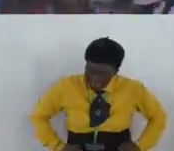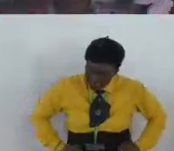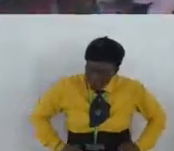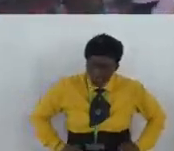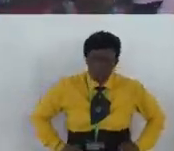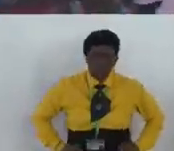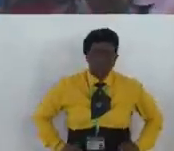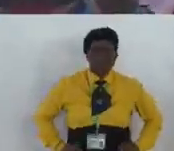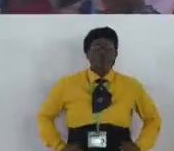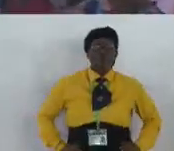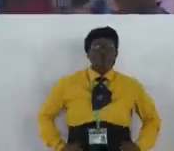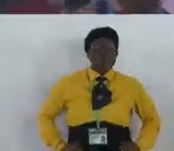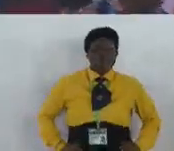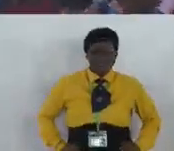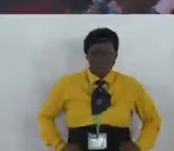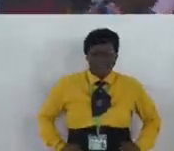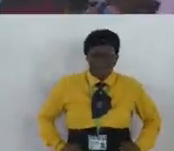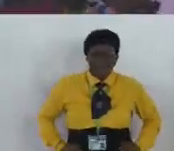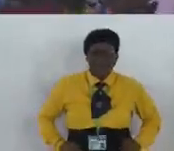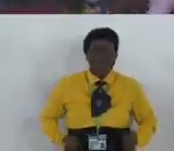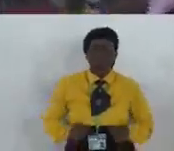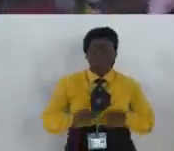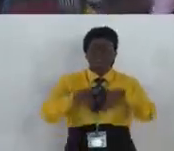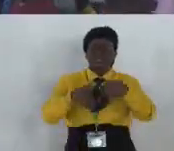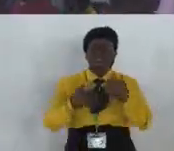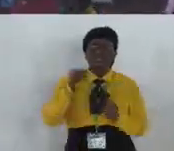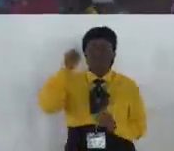Grant their requests.